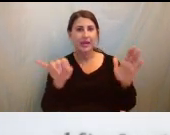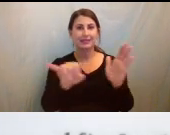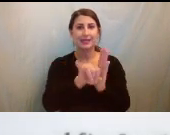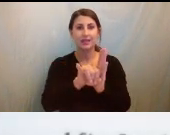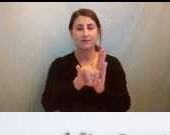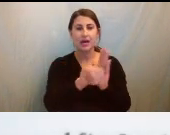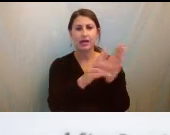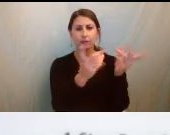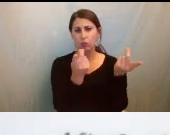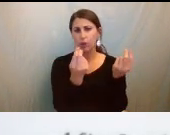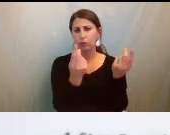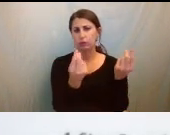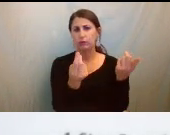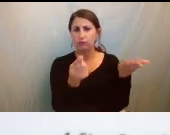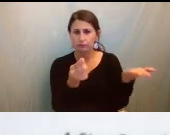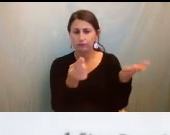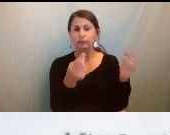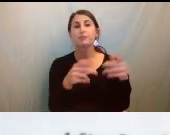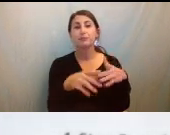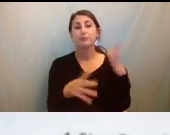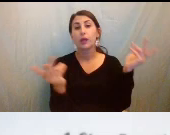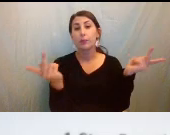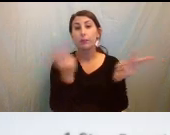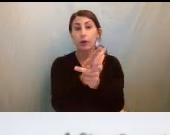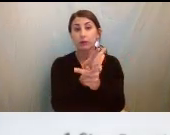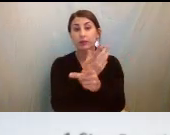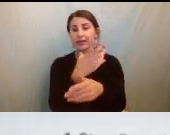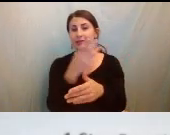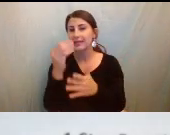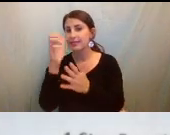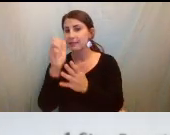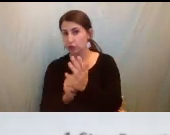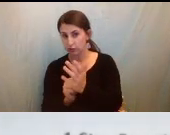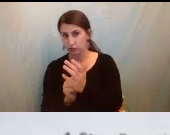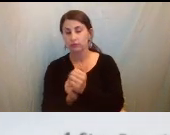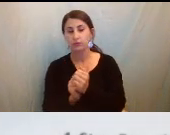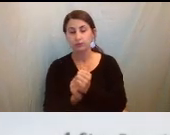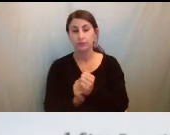identify the operations. Well, this is multiplication right there. This is subtraction.